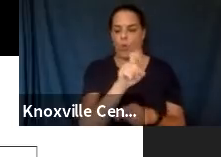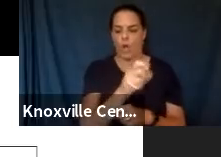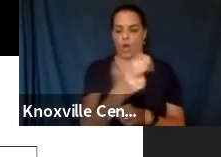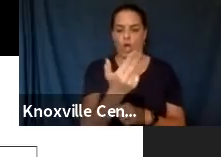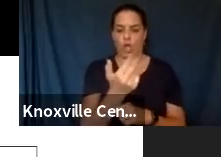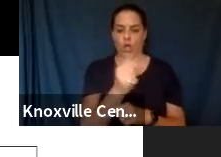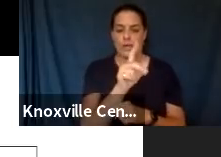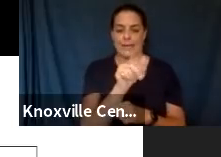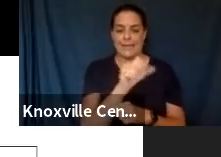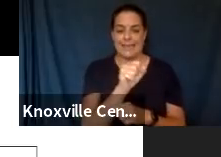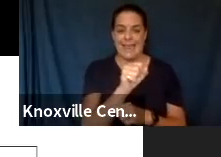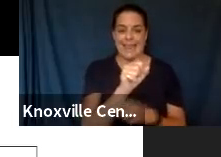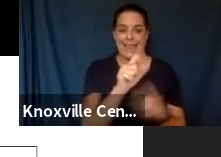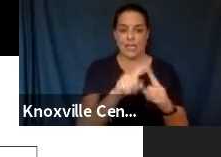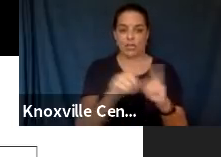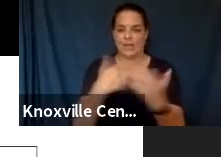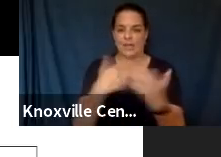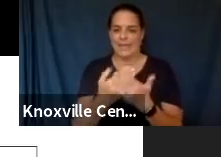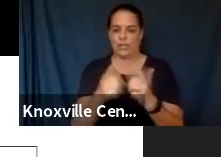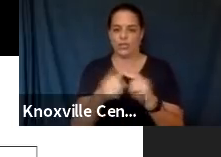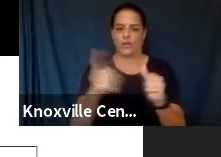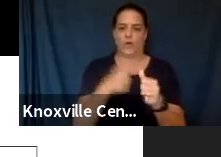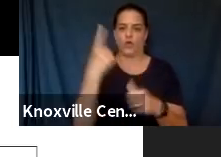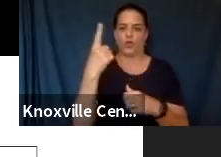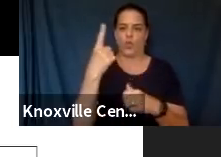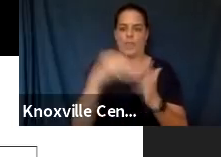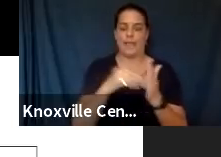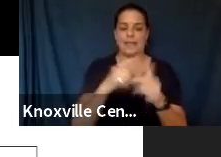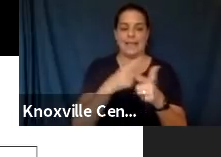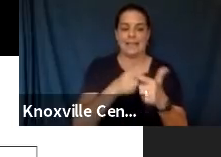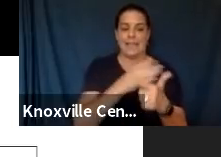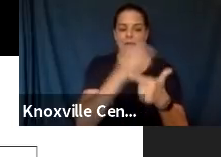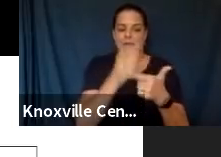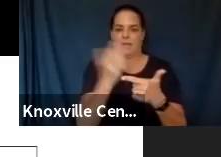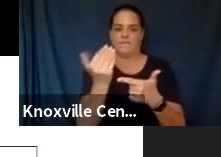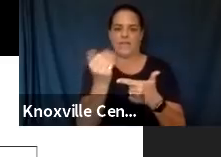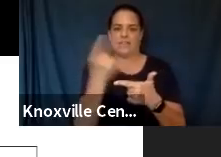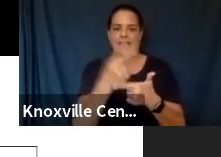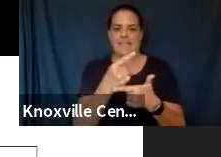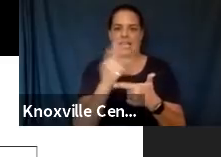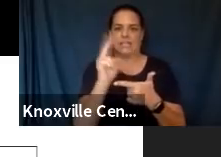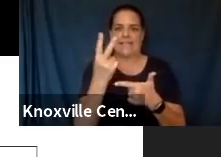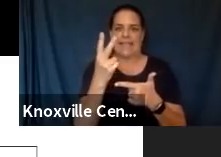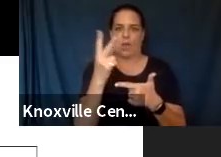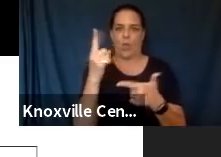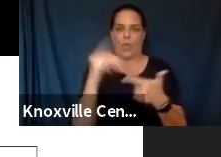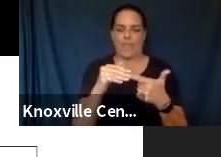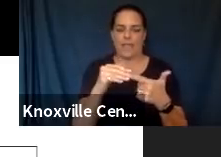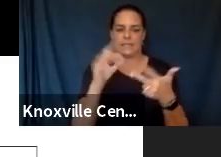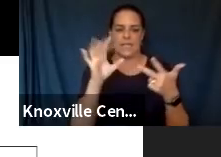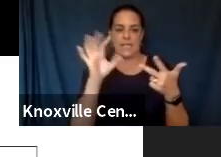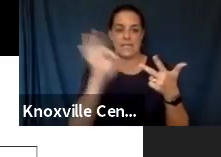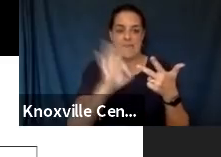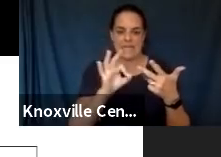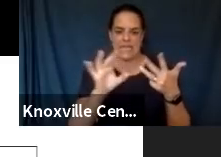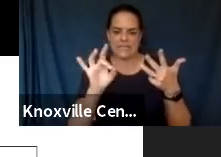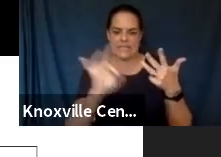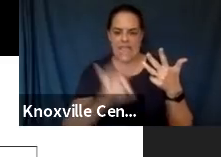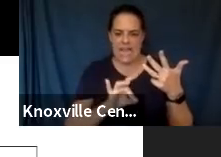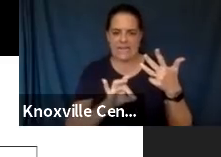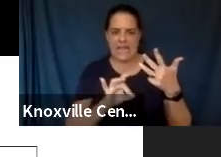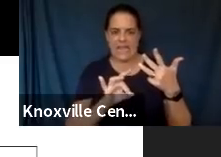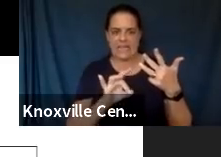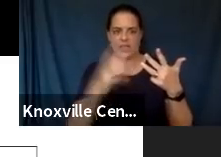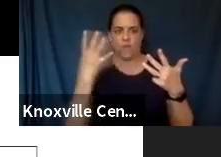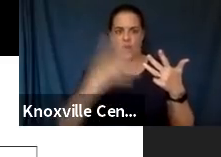113 days to get to the first 1,000, then 15 days to the next 1,000, 9 days for the next, 8 days for the next. And